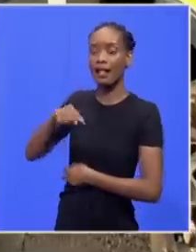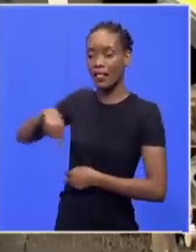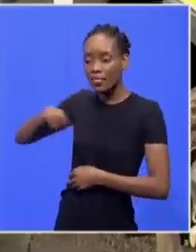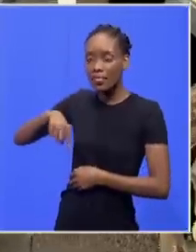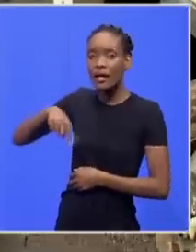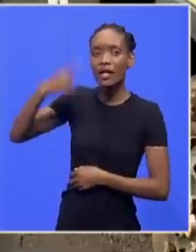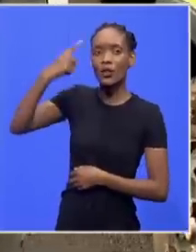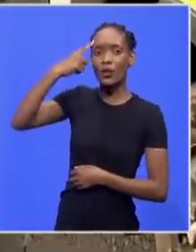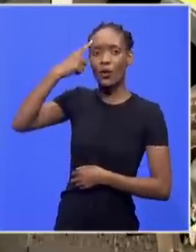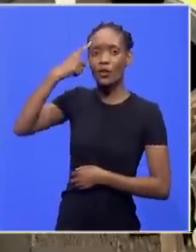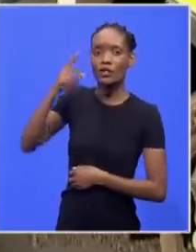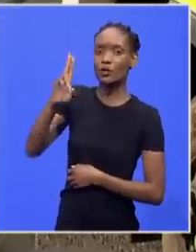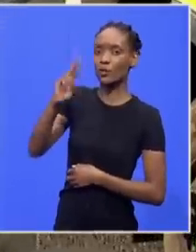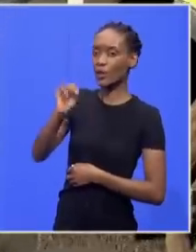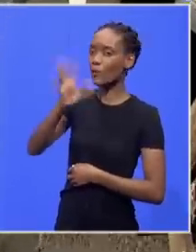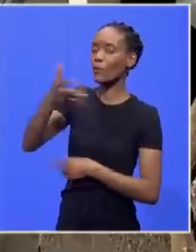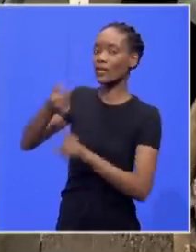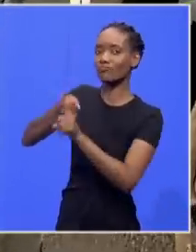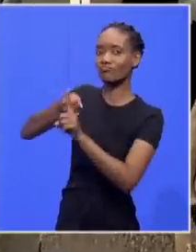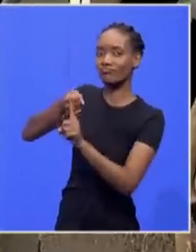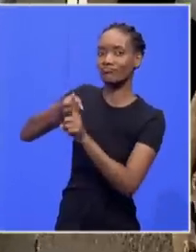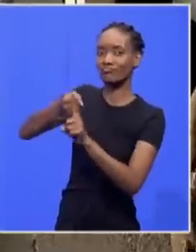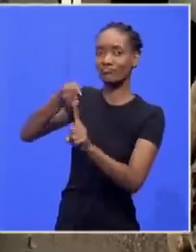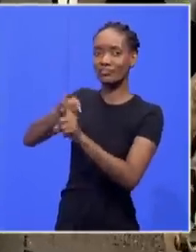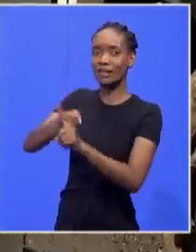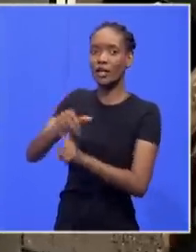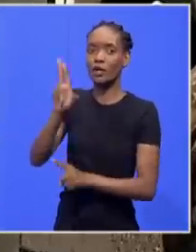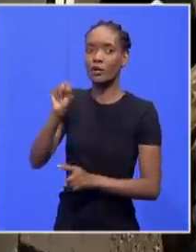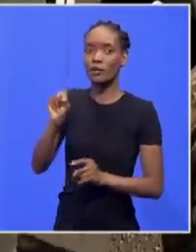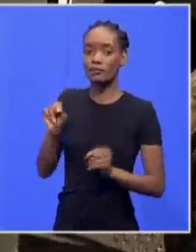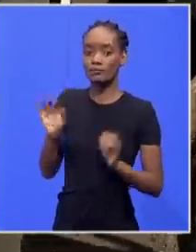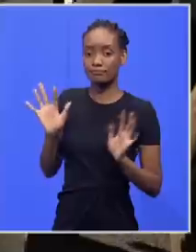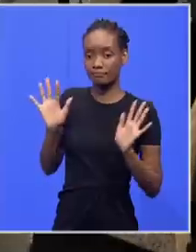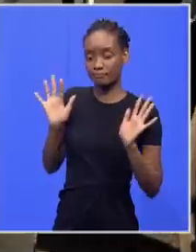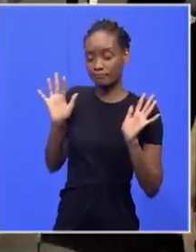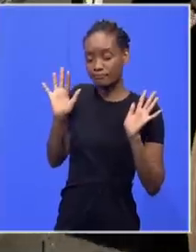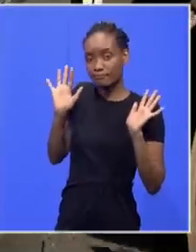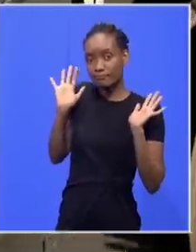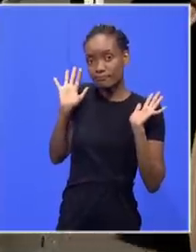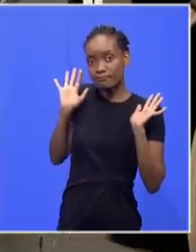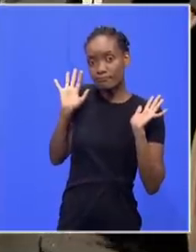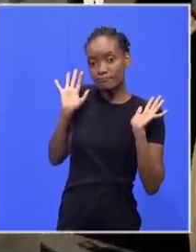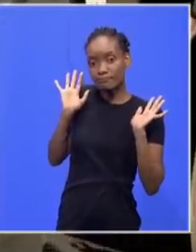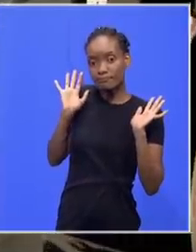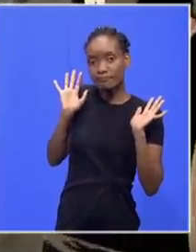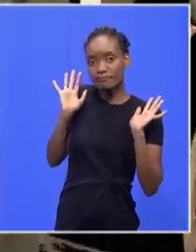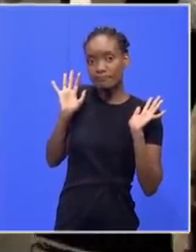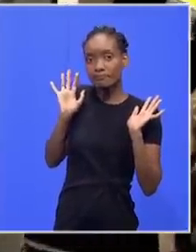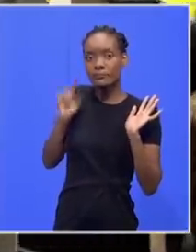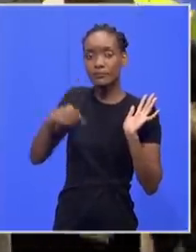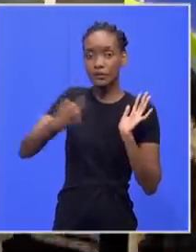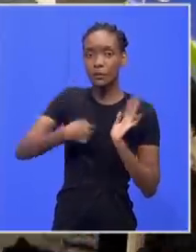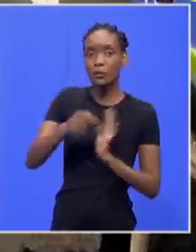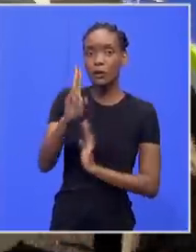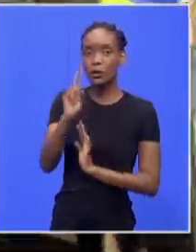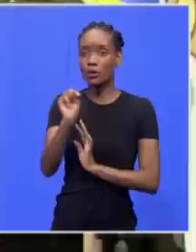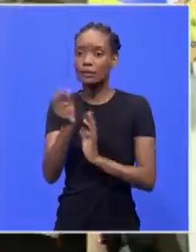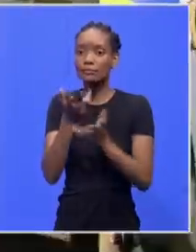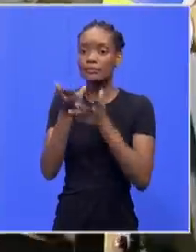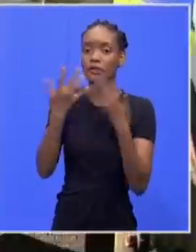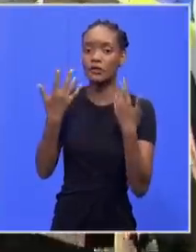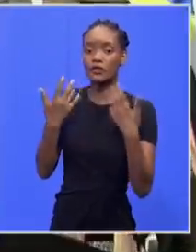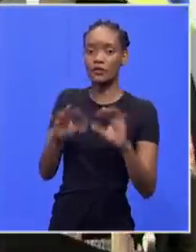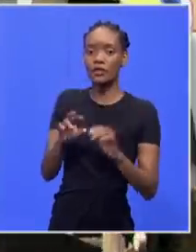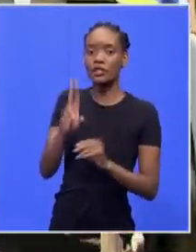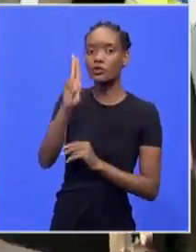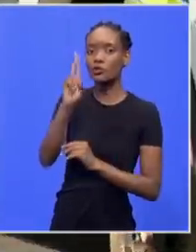to fight for them, is stepping back, is taking a safe posture. We spoke to the UN. The UN literally said that their